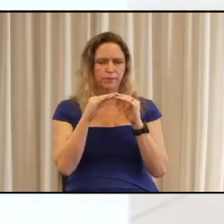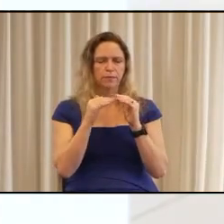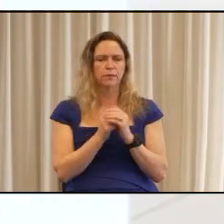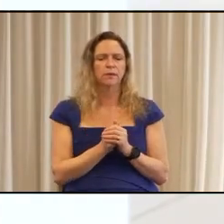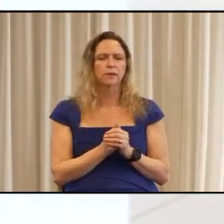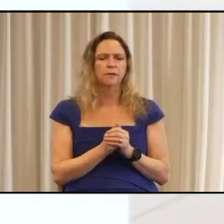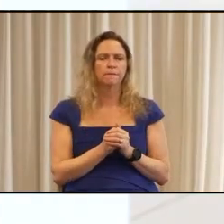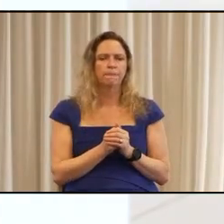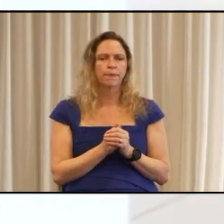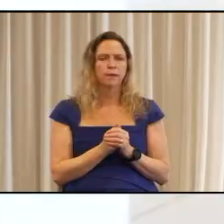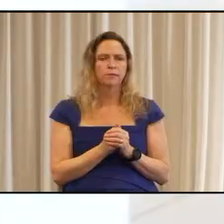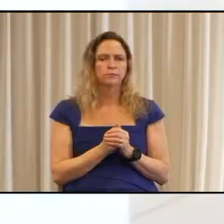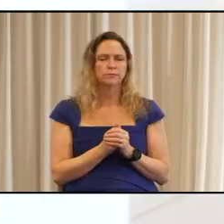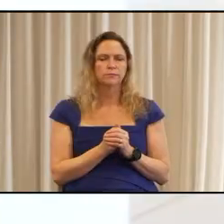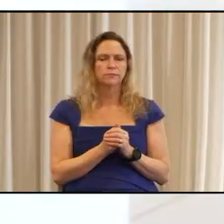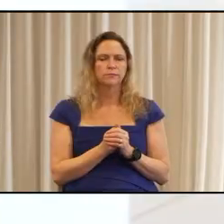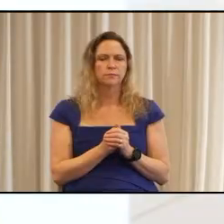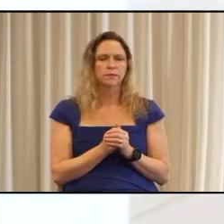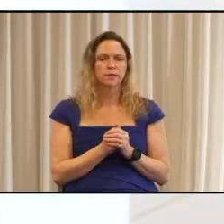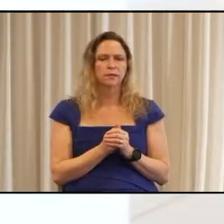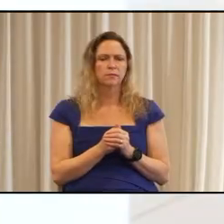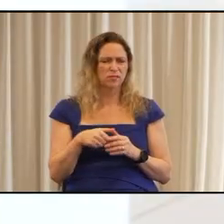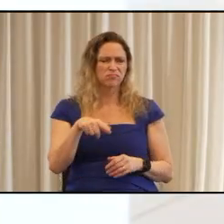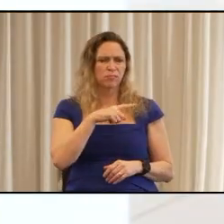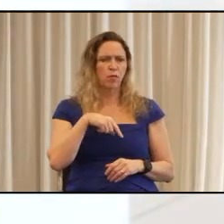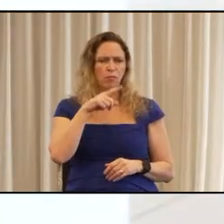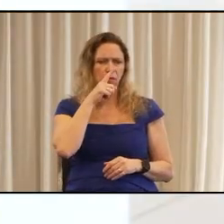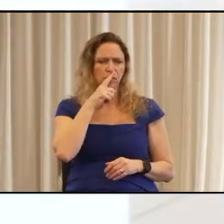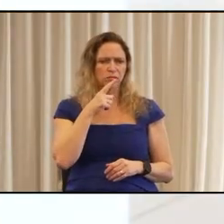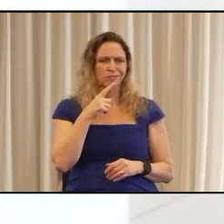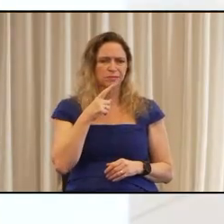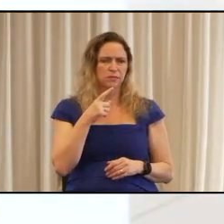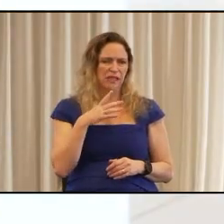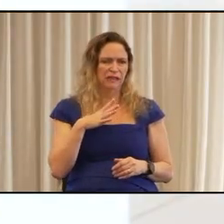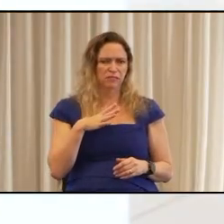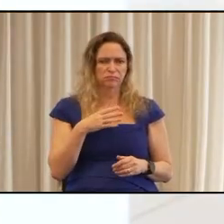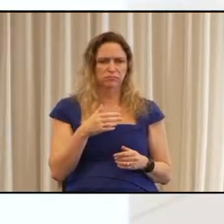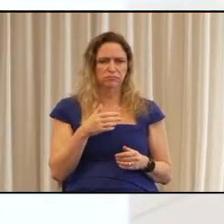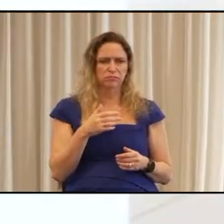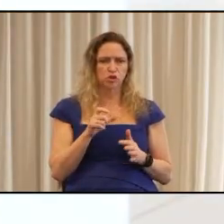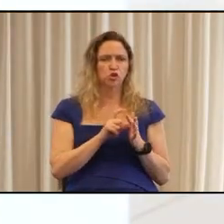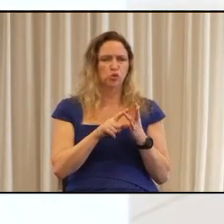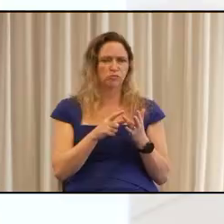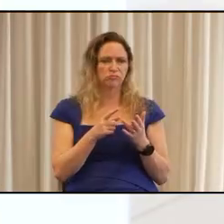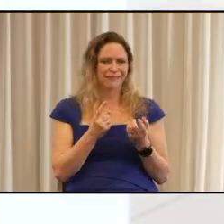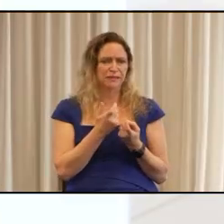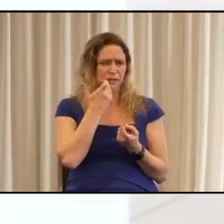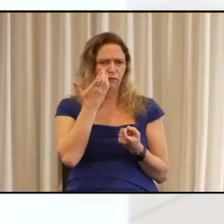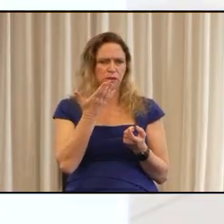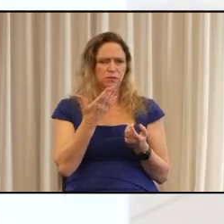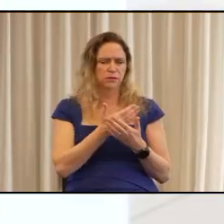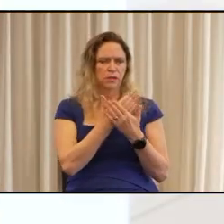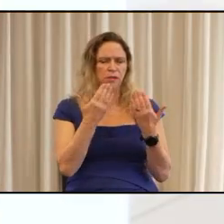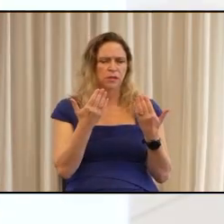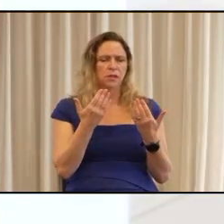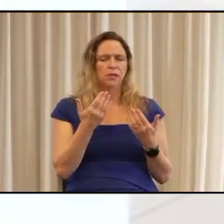but everybody needs to do something in the day, every day, that's useful and constructive. And he's built a